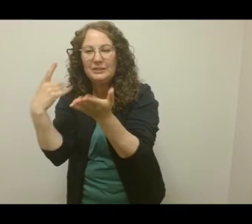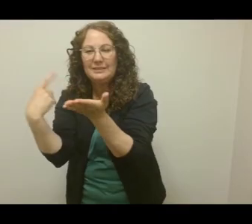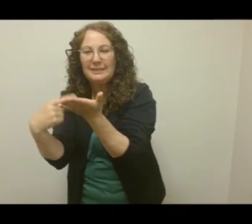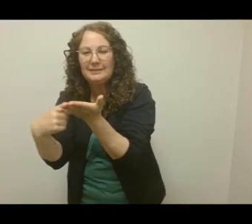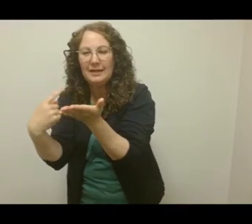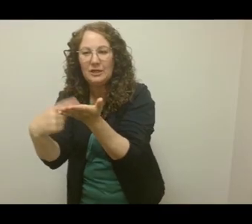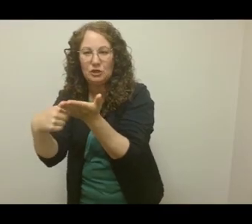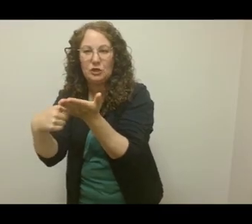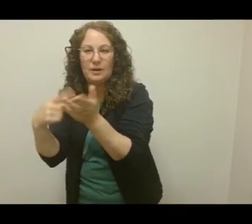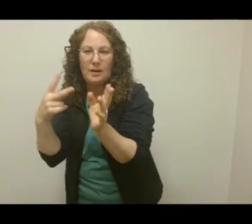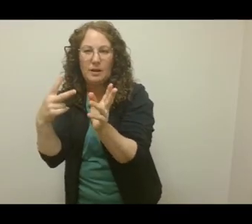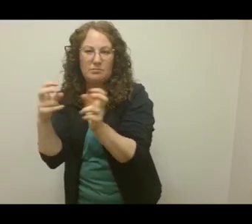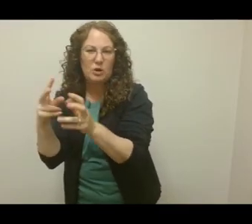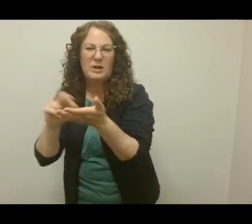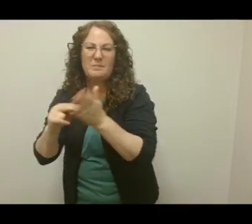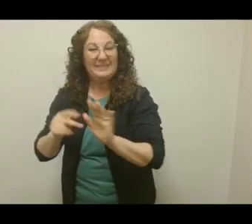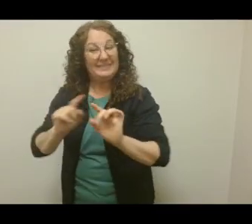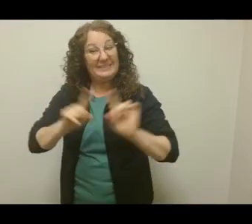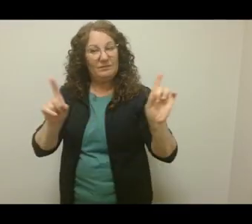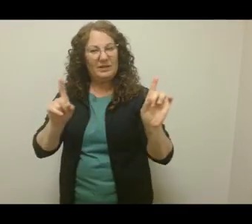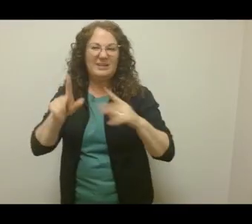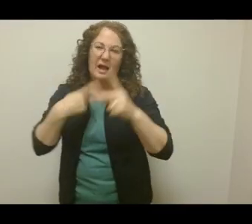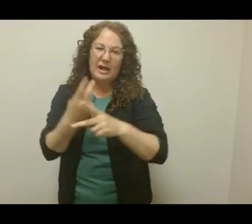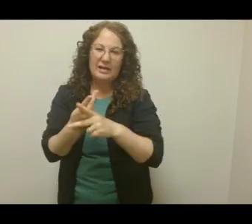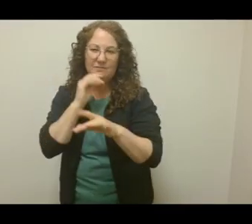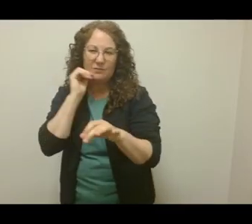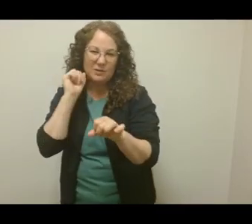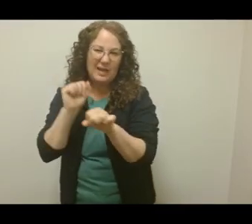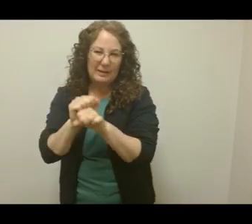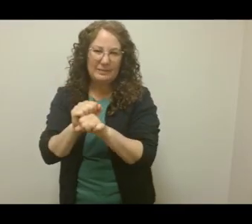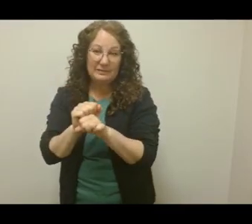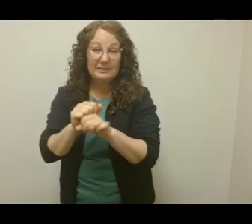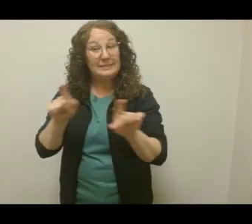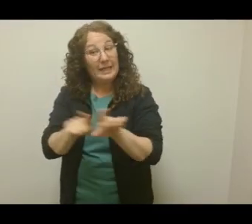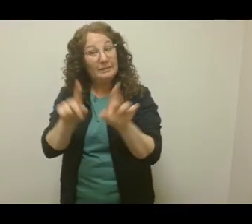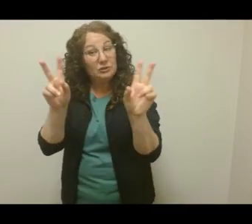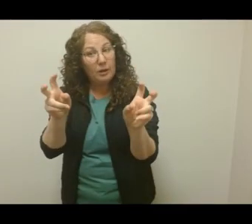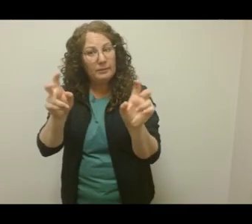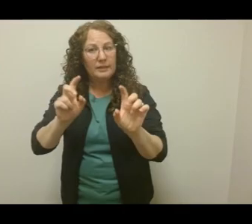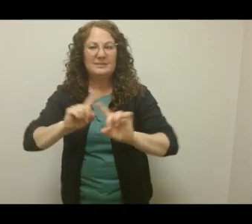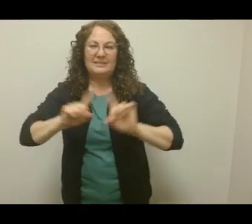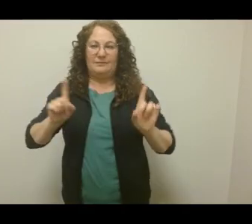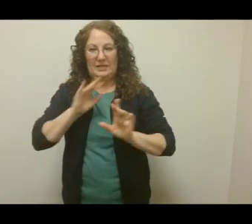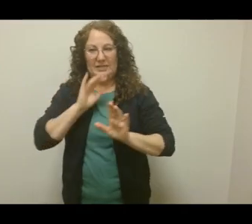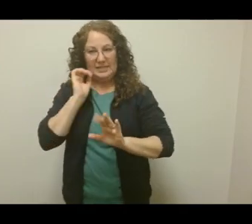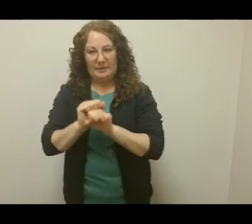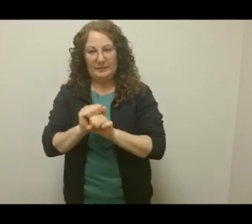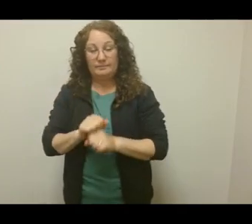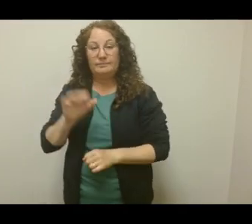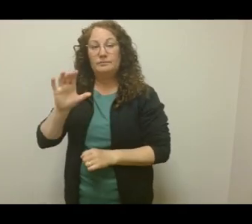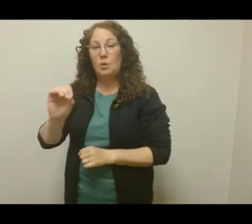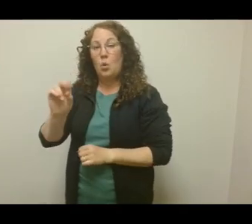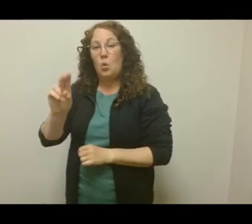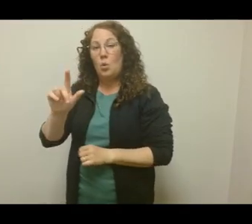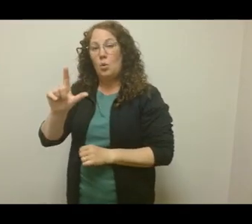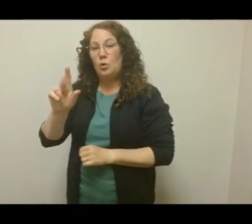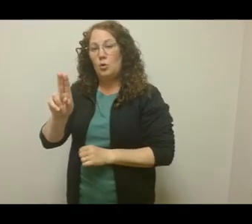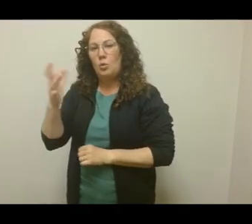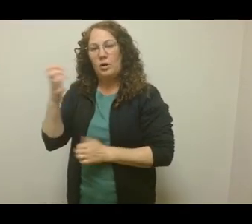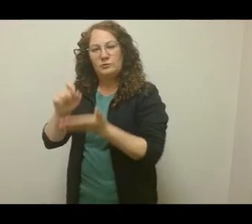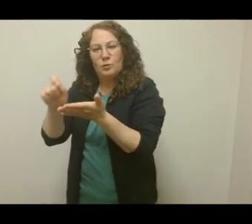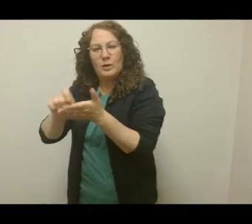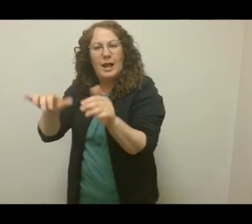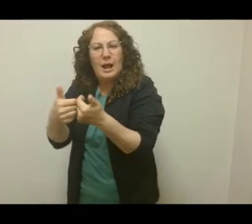a different writing assignment, same topic, different writing assignment. Olu wants to write about how the election will affect supports